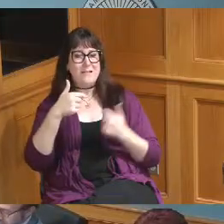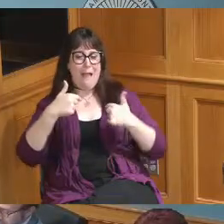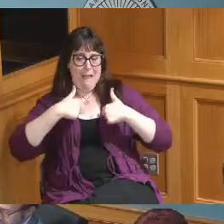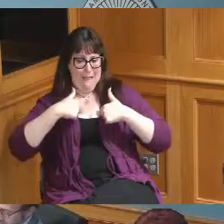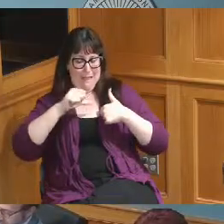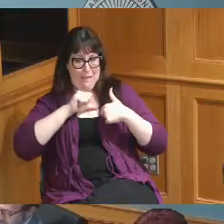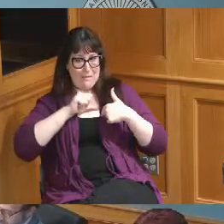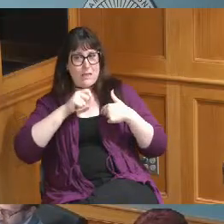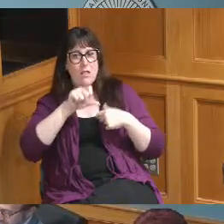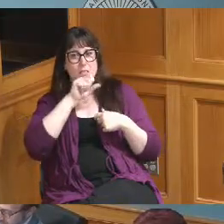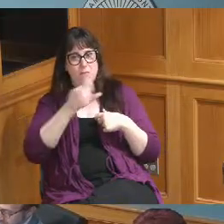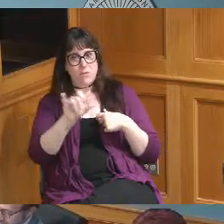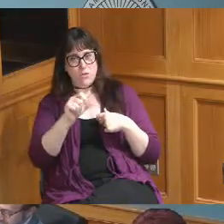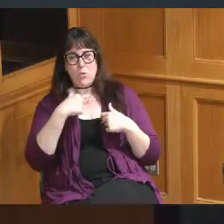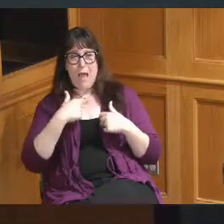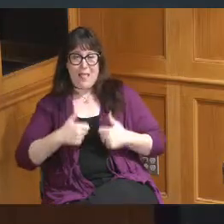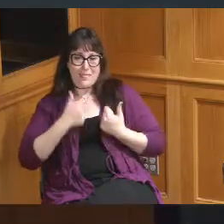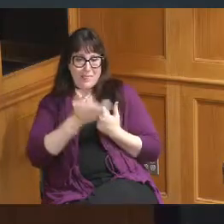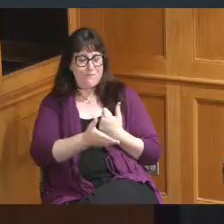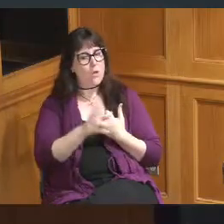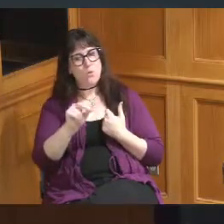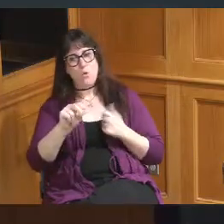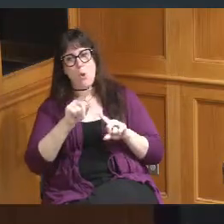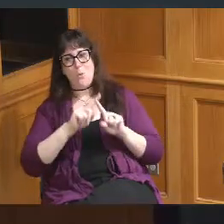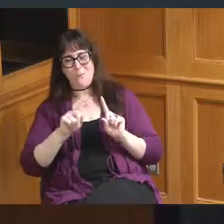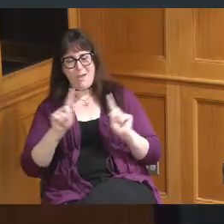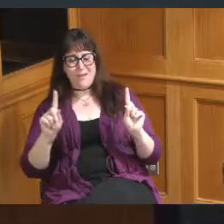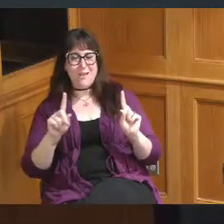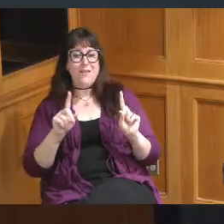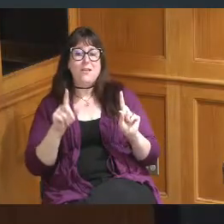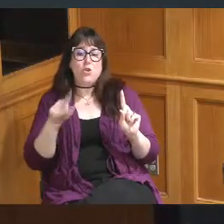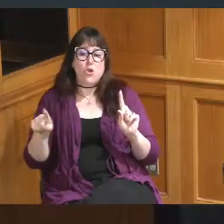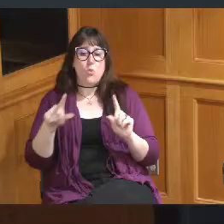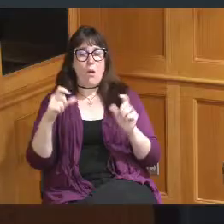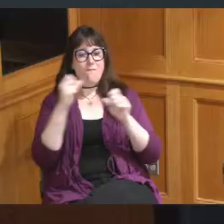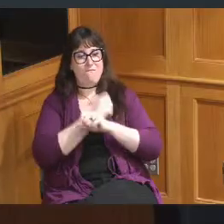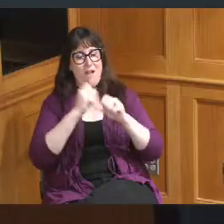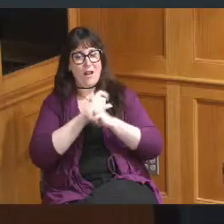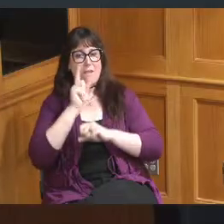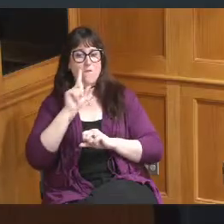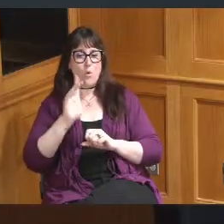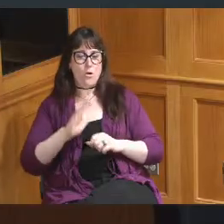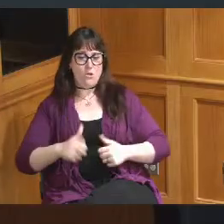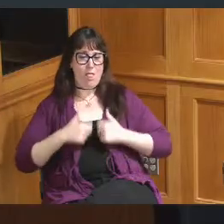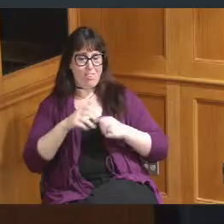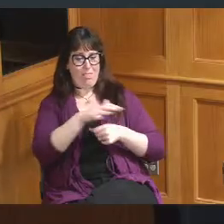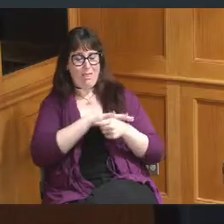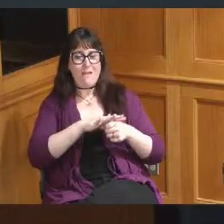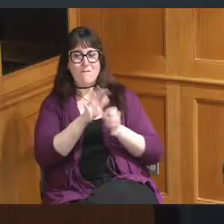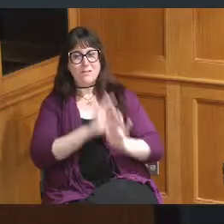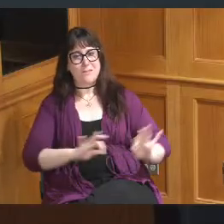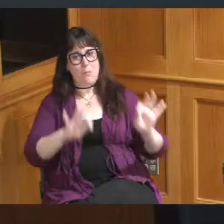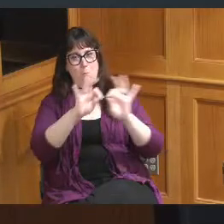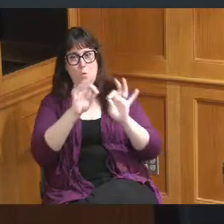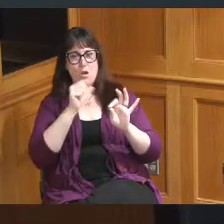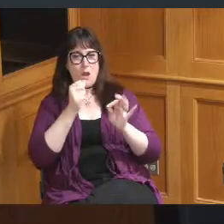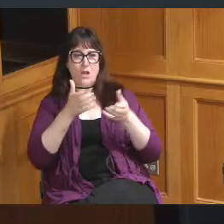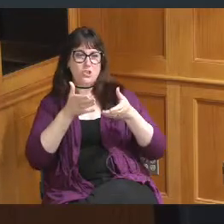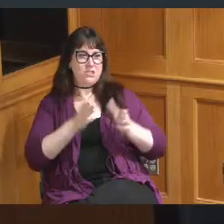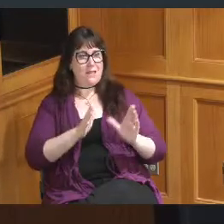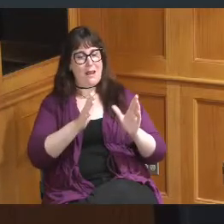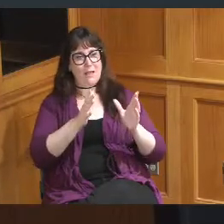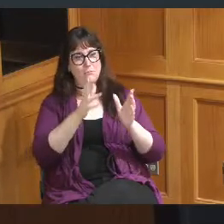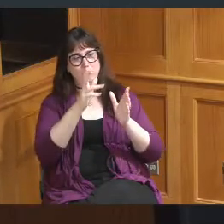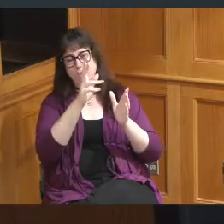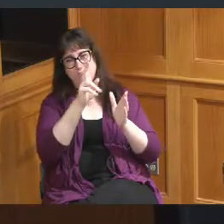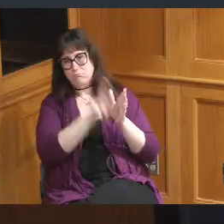in Lincoln Heights, so it is a difference. But for you to fight for where you live, I think is extremely important, and not to let it just die,